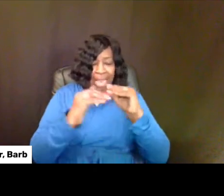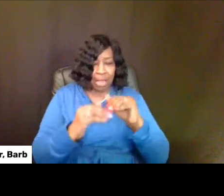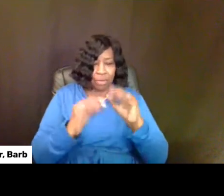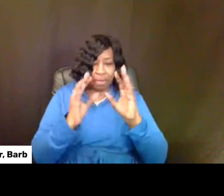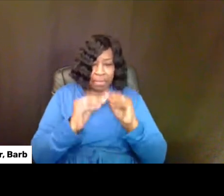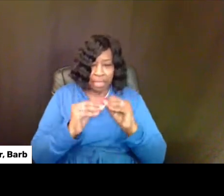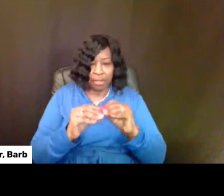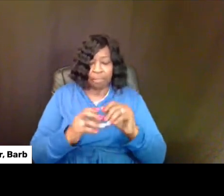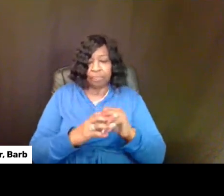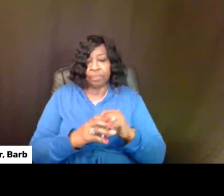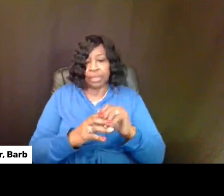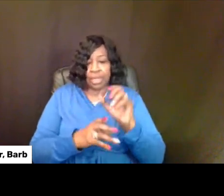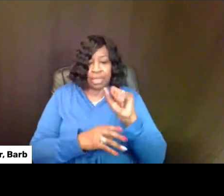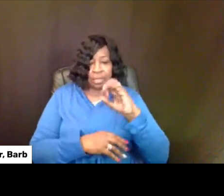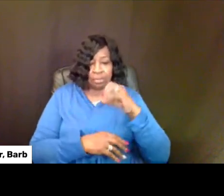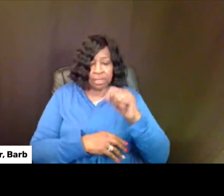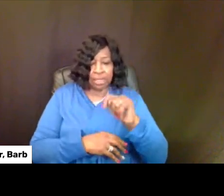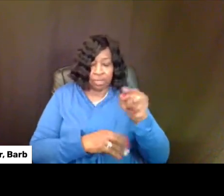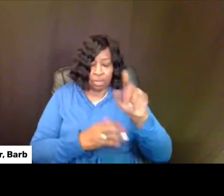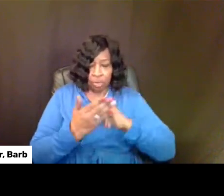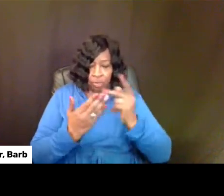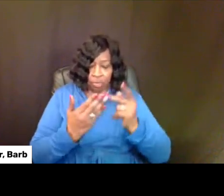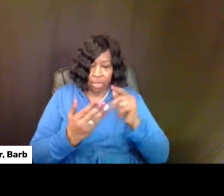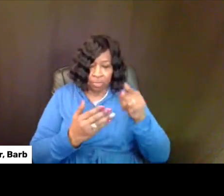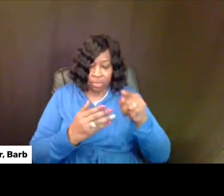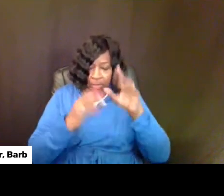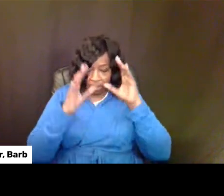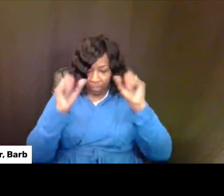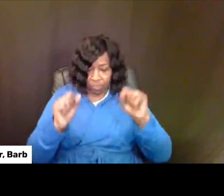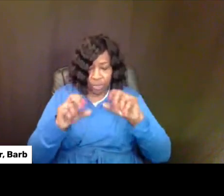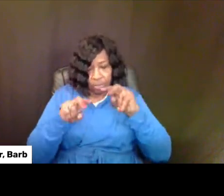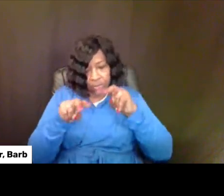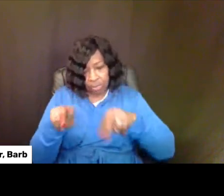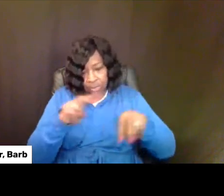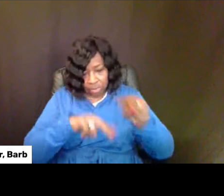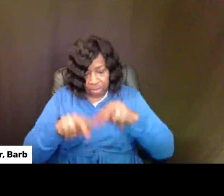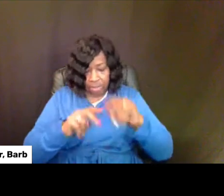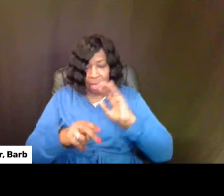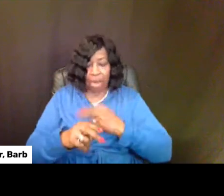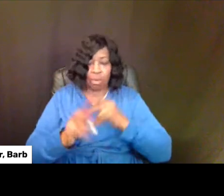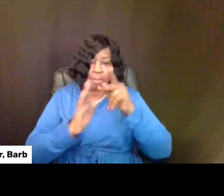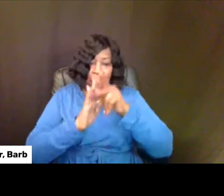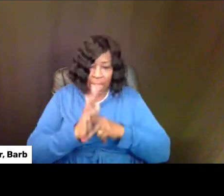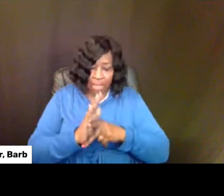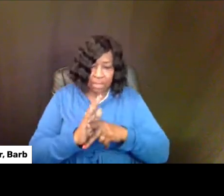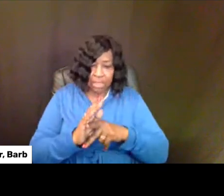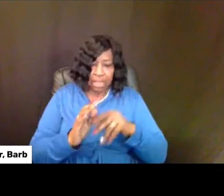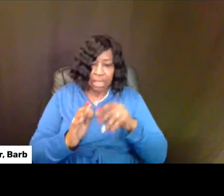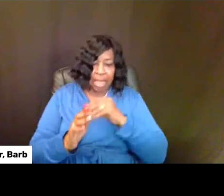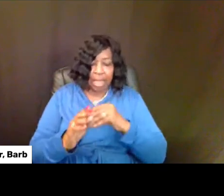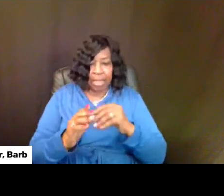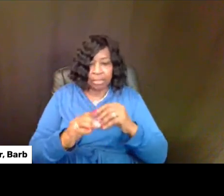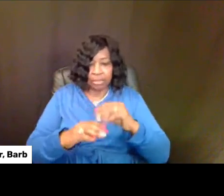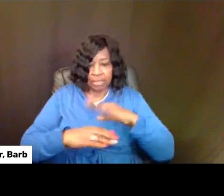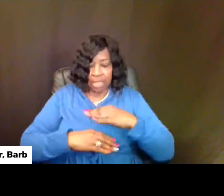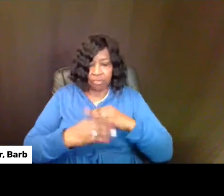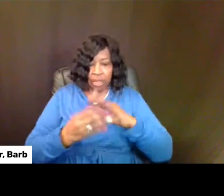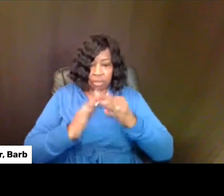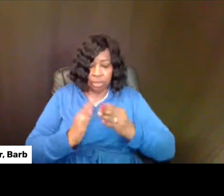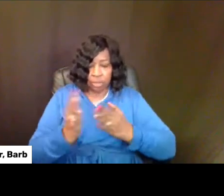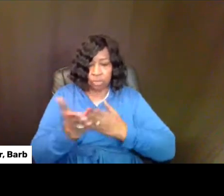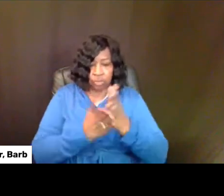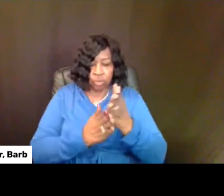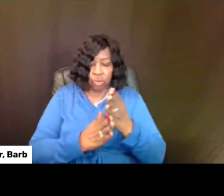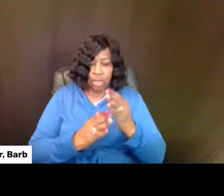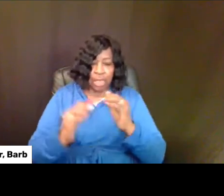President programs to specifically look at our policy making and our kind of presence in communities through a racial equity lens. And it was so exciting